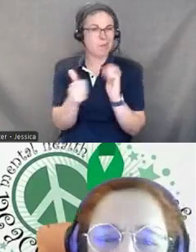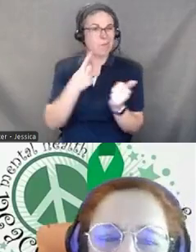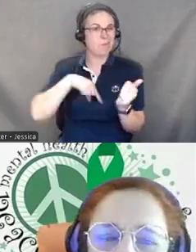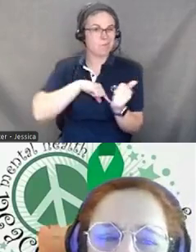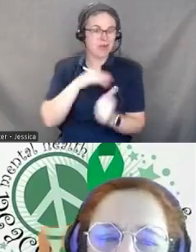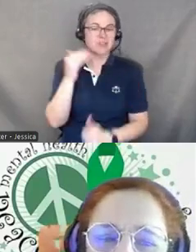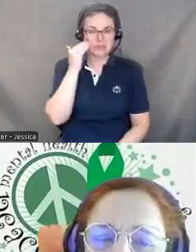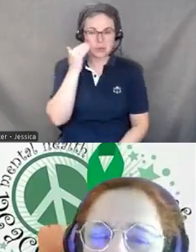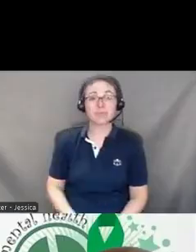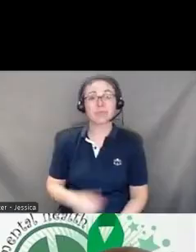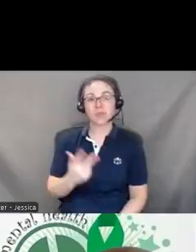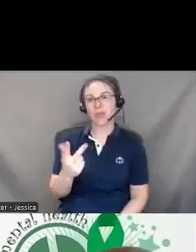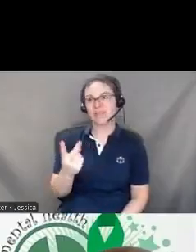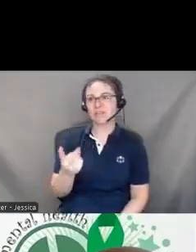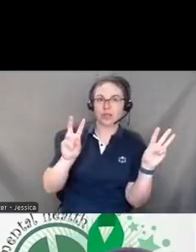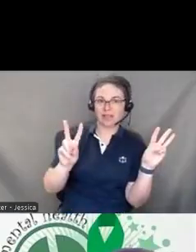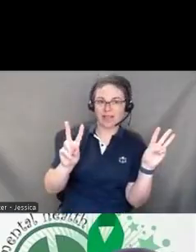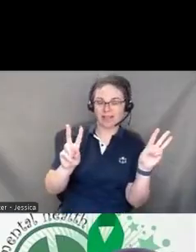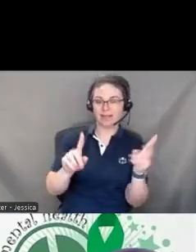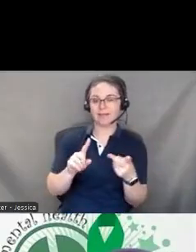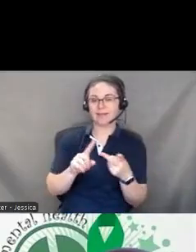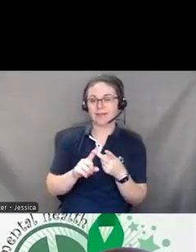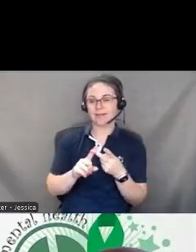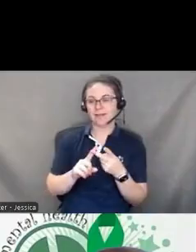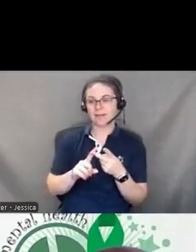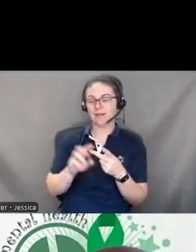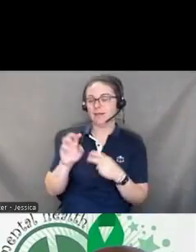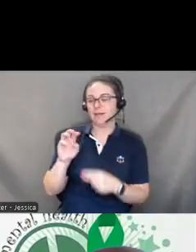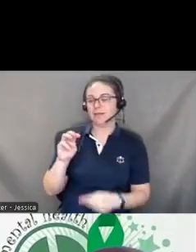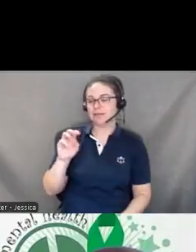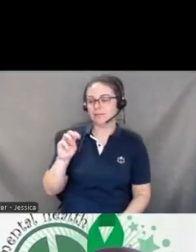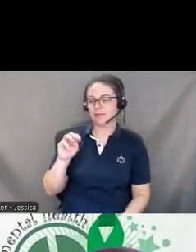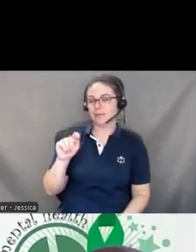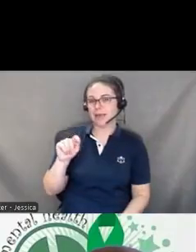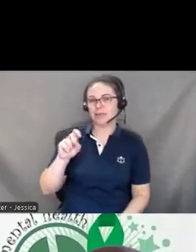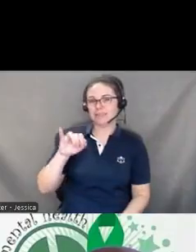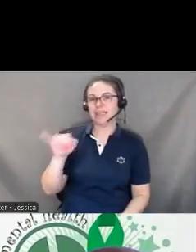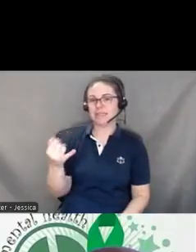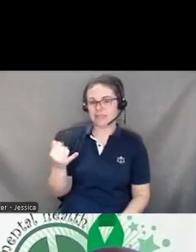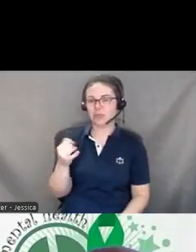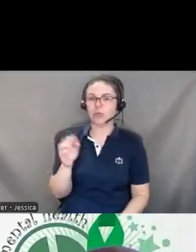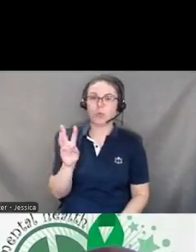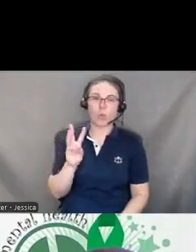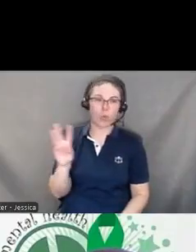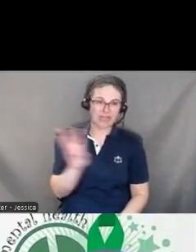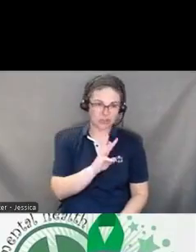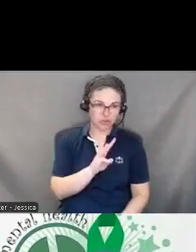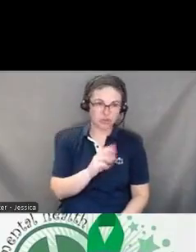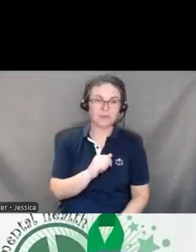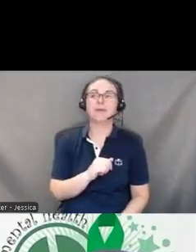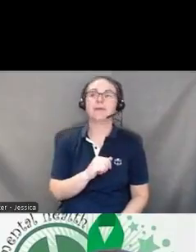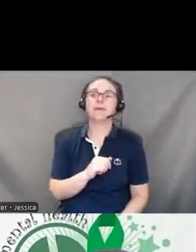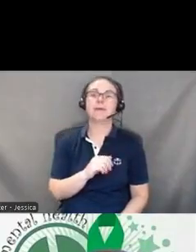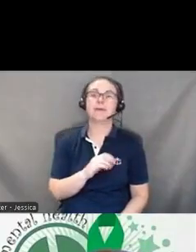does it. And we have 3 different NAMIs. And we have Mount St. Jacinto, Coachella Valley, Western, and